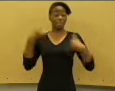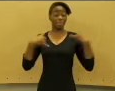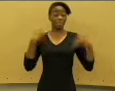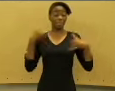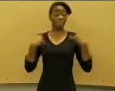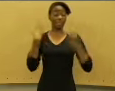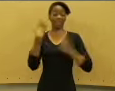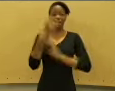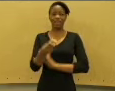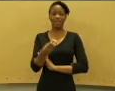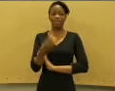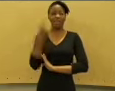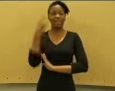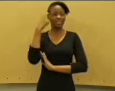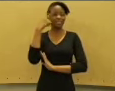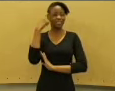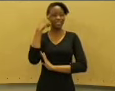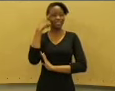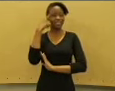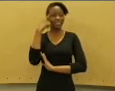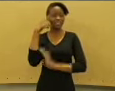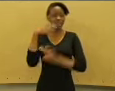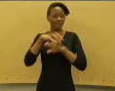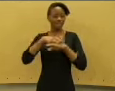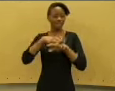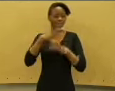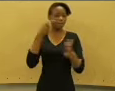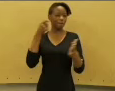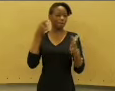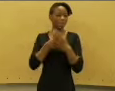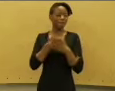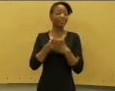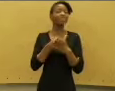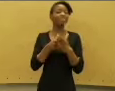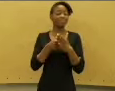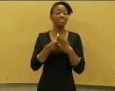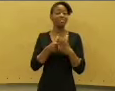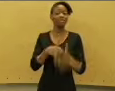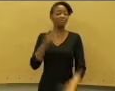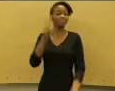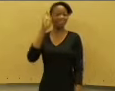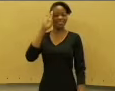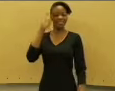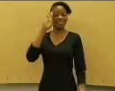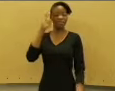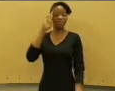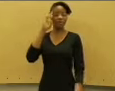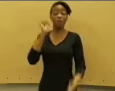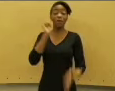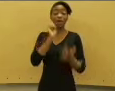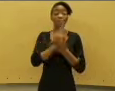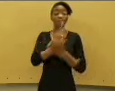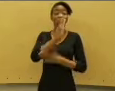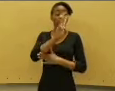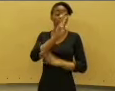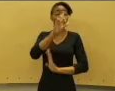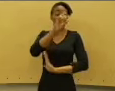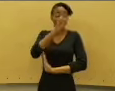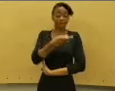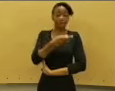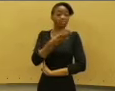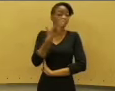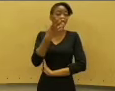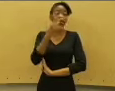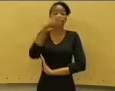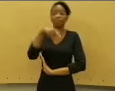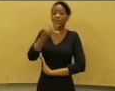thinking about not swiping that vibrator, you better remember how much it cost you when you spent 12,000 rands on a PS whatever,